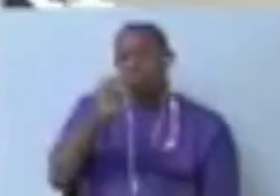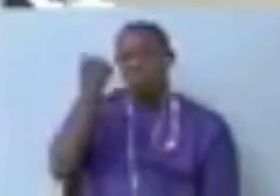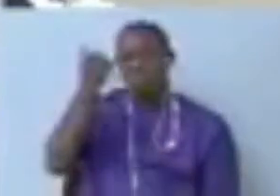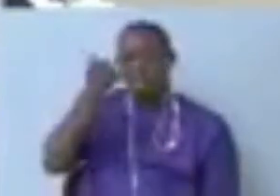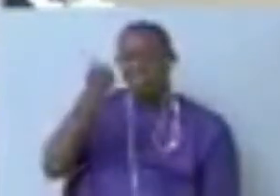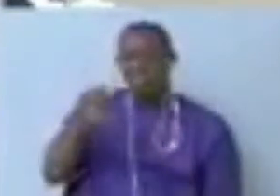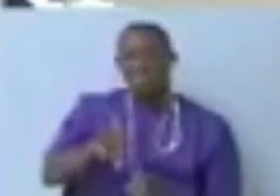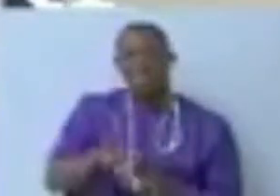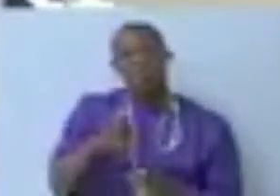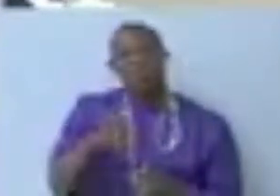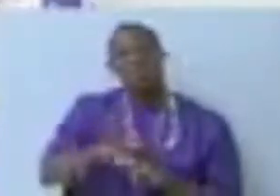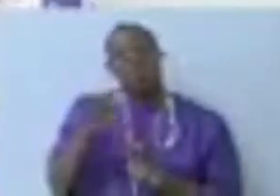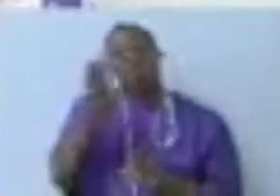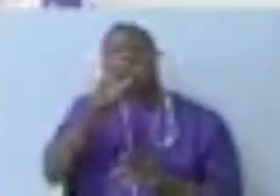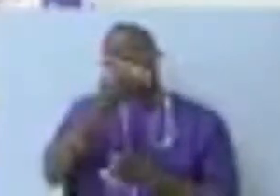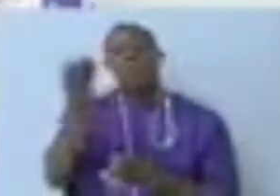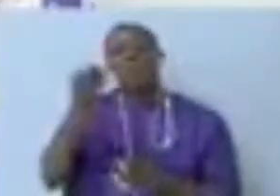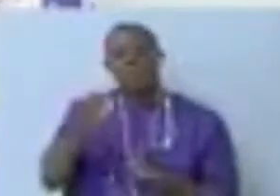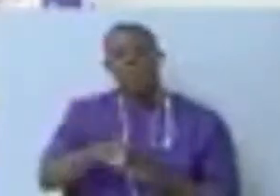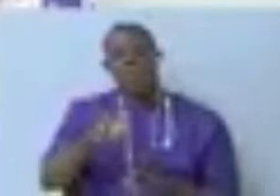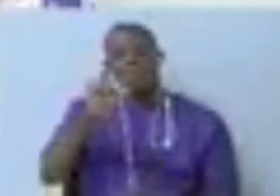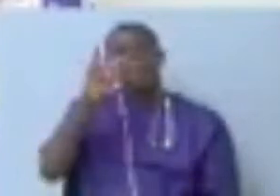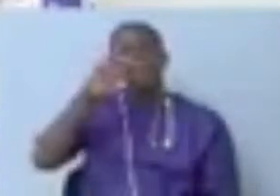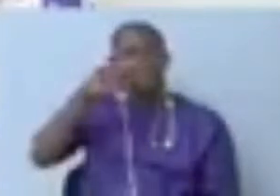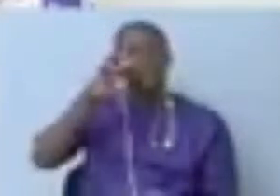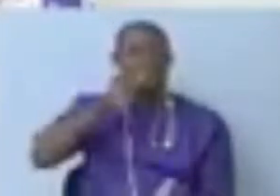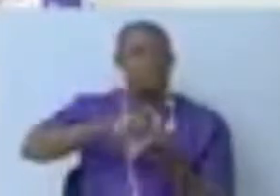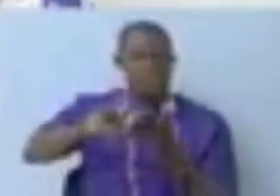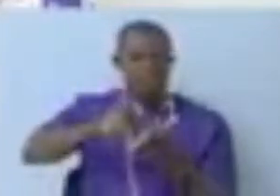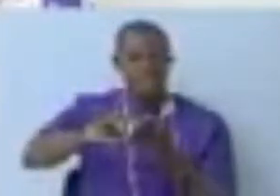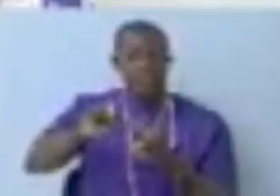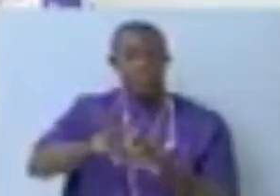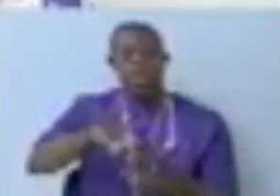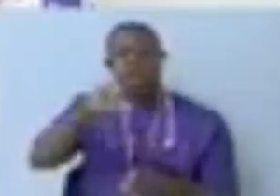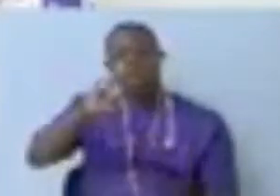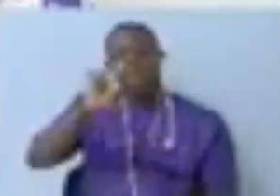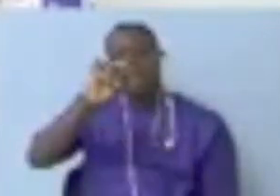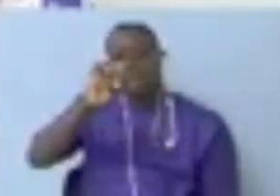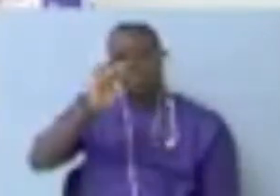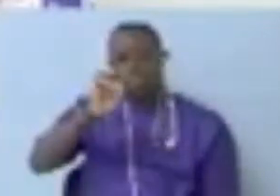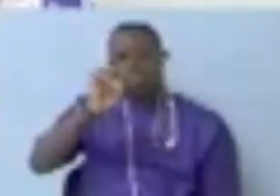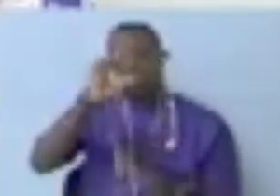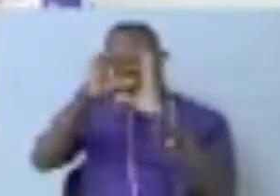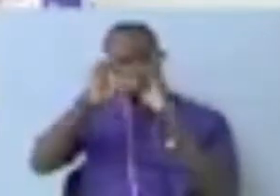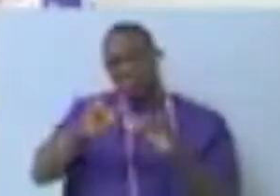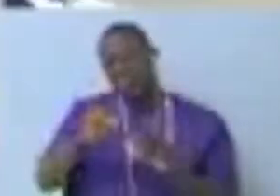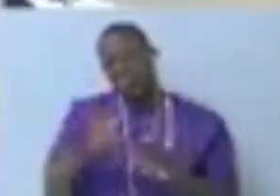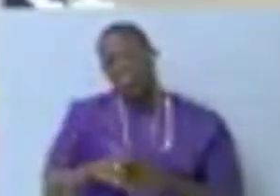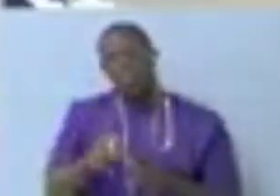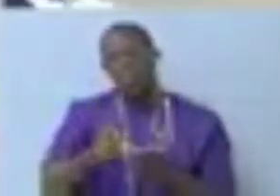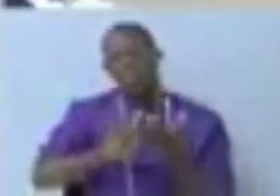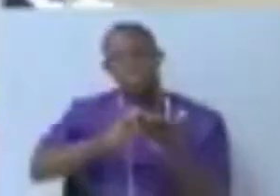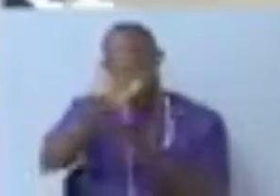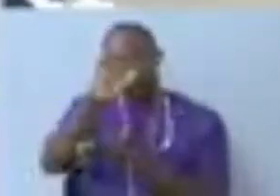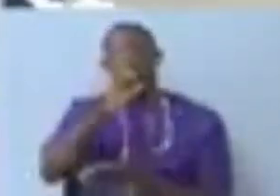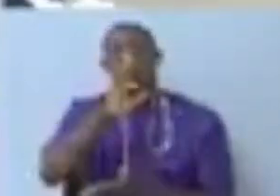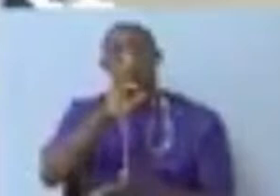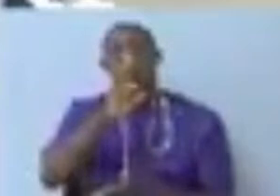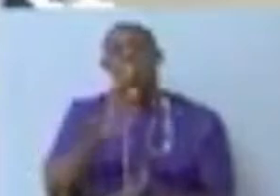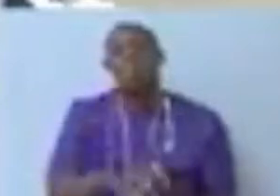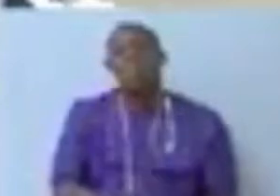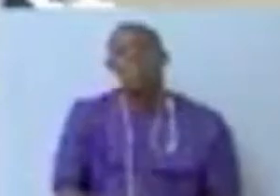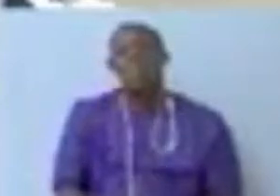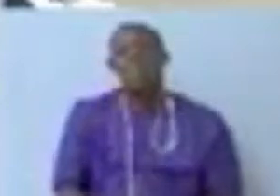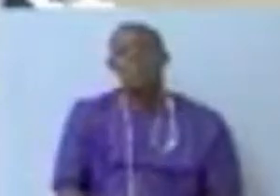where does it emanate? From the Permanent Secretary, Personal Management Office. Permanent Secretary, Personal Management Office. Addressed to who? Ya keto